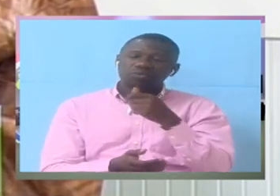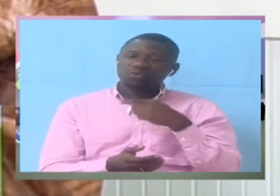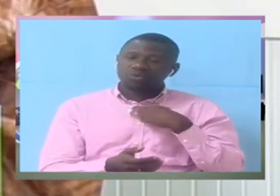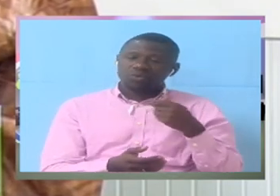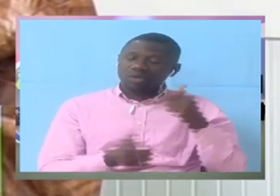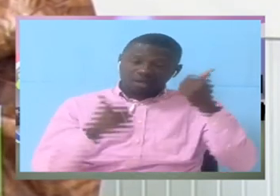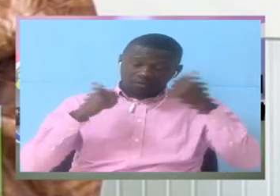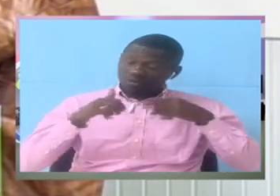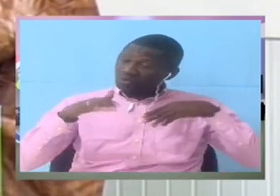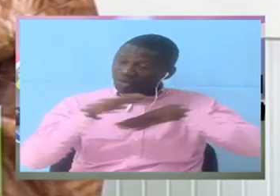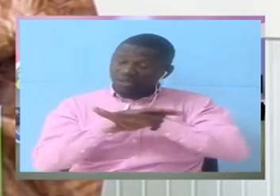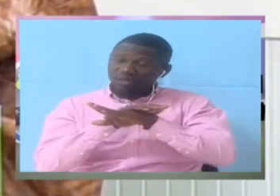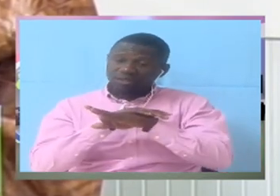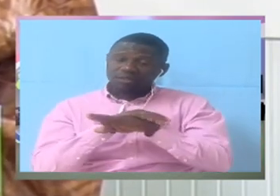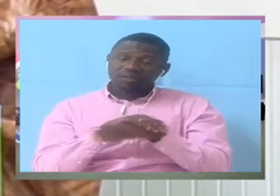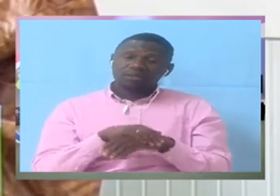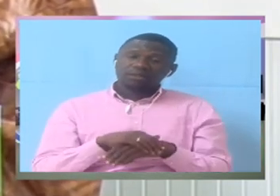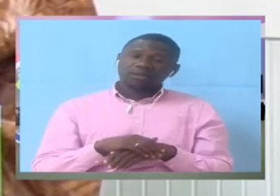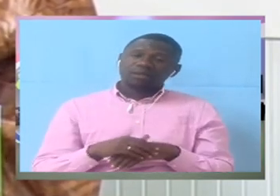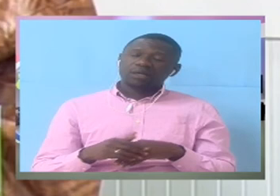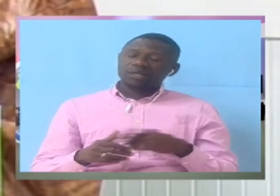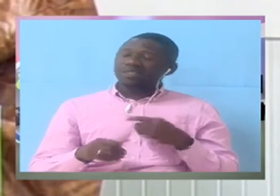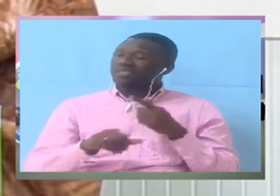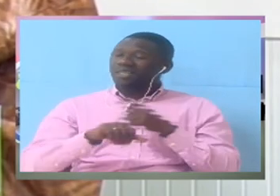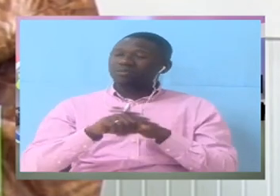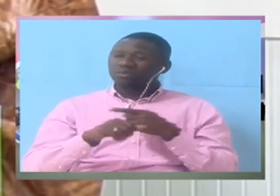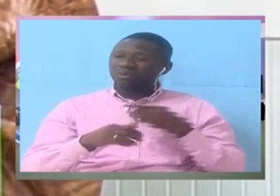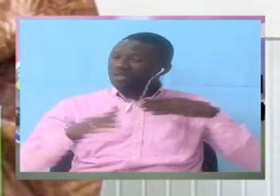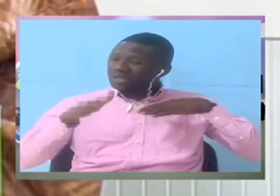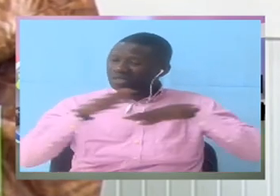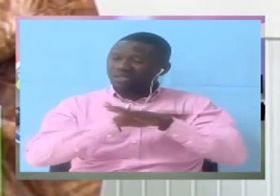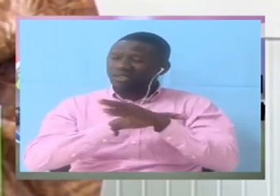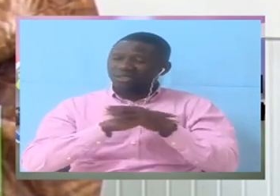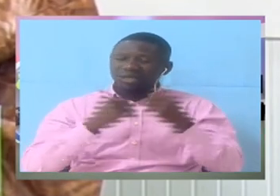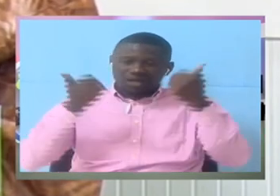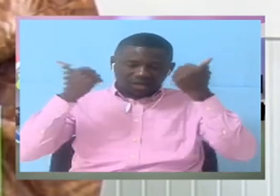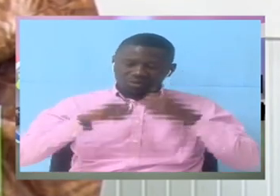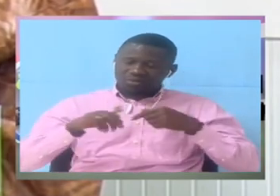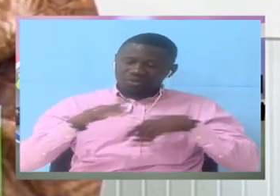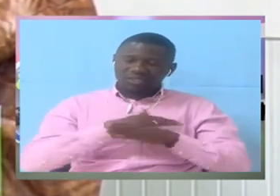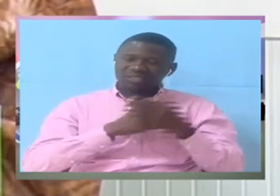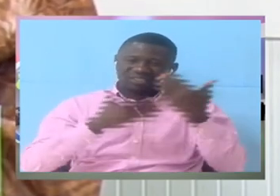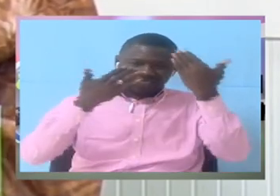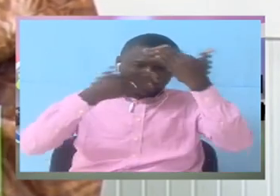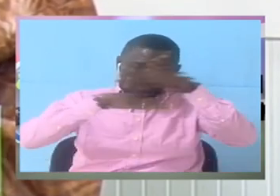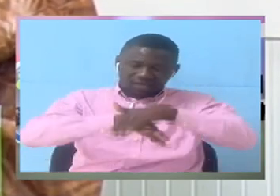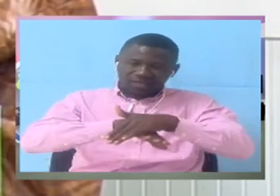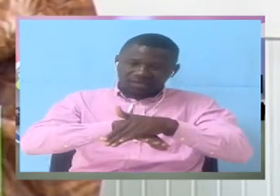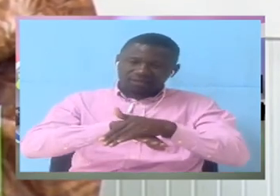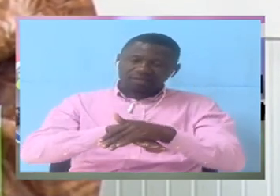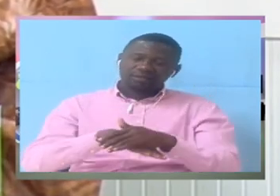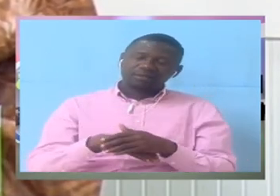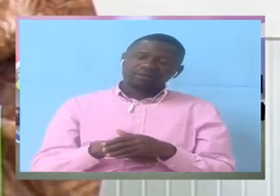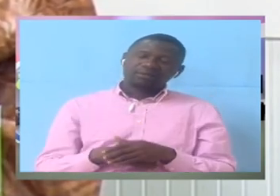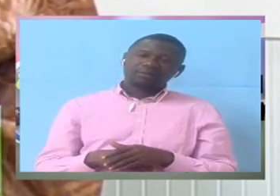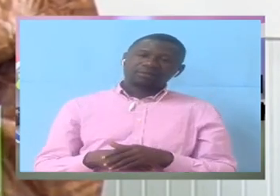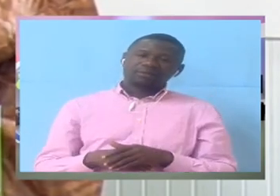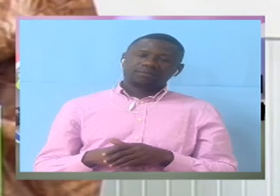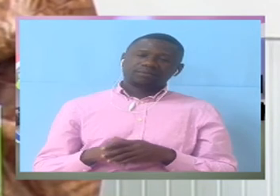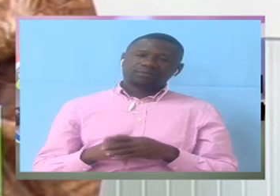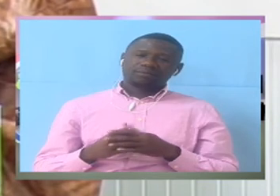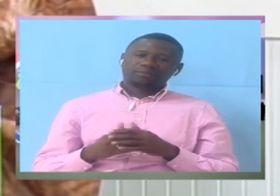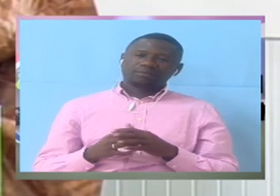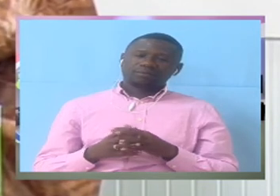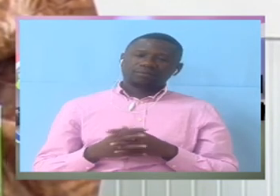to go in, and the time you were going in, it was late at night.